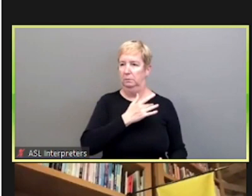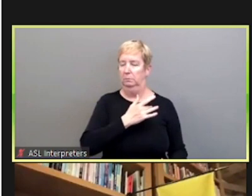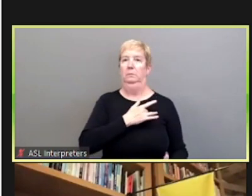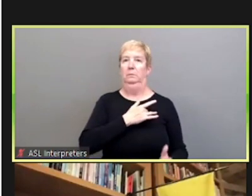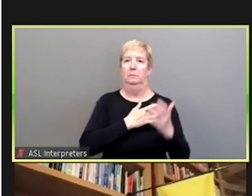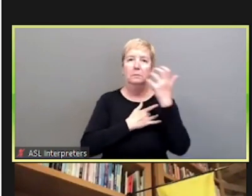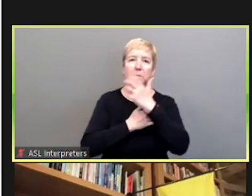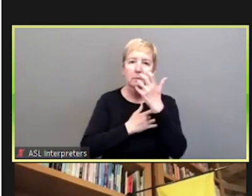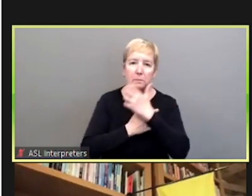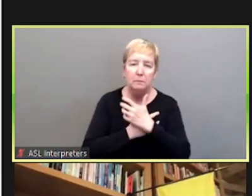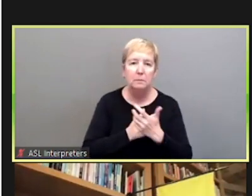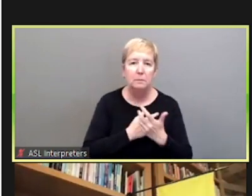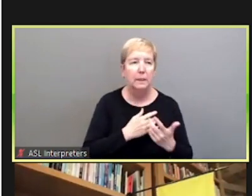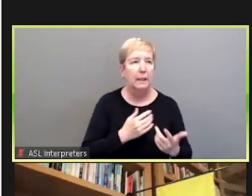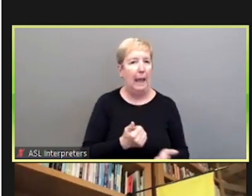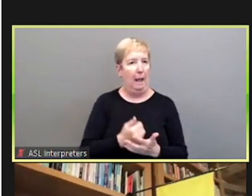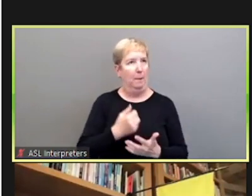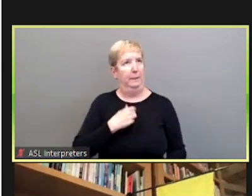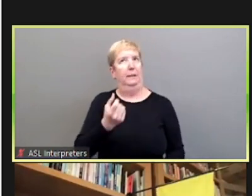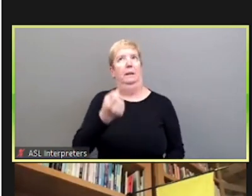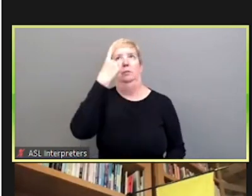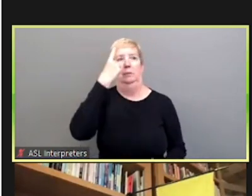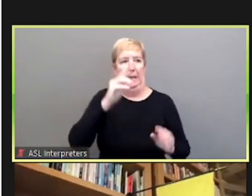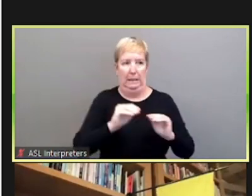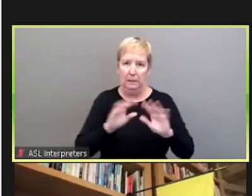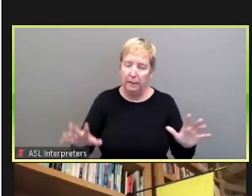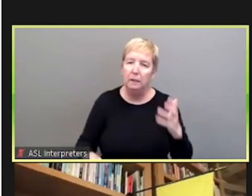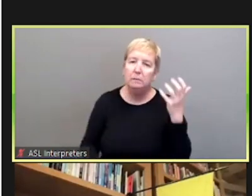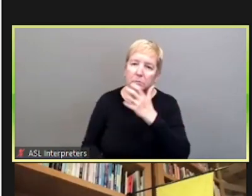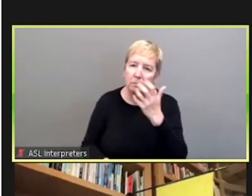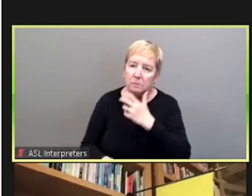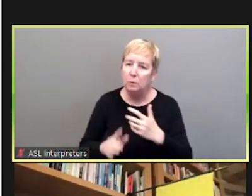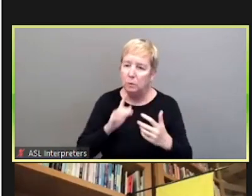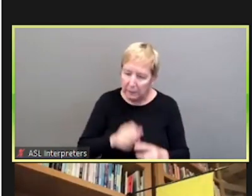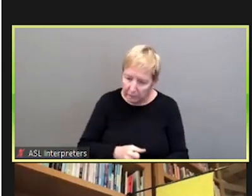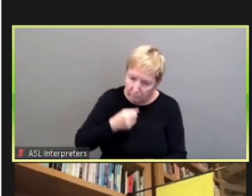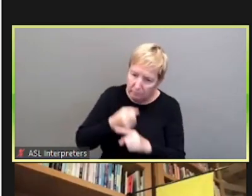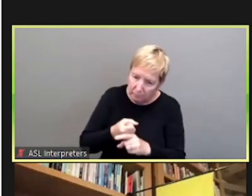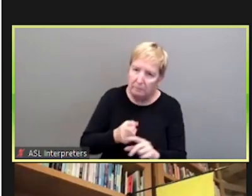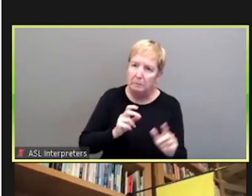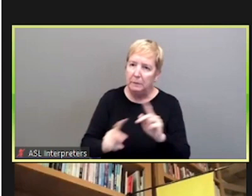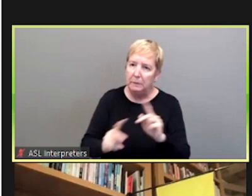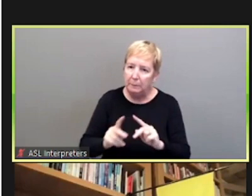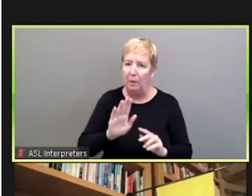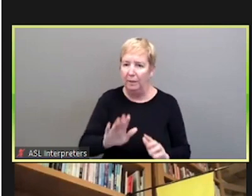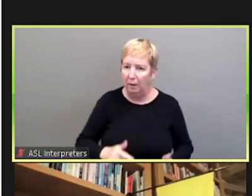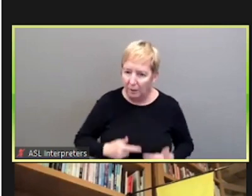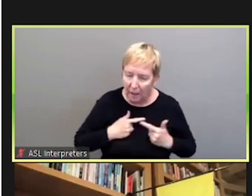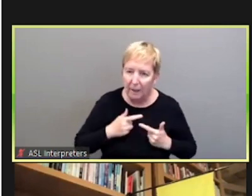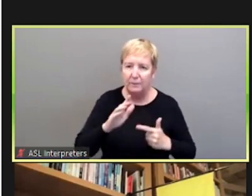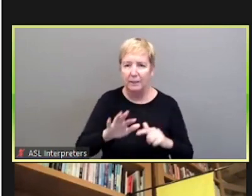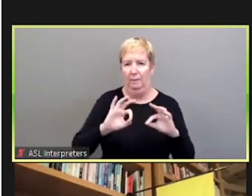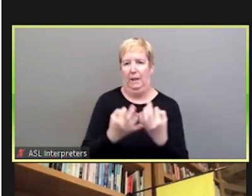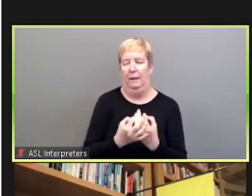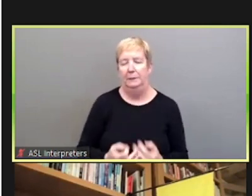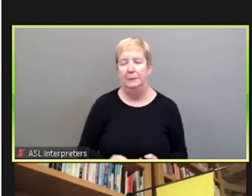clearly the real impact that it's had on individuals and their families. Next slide, please.